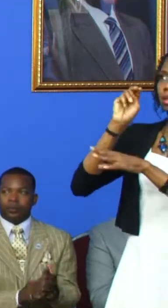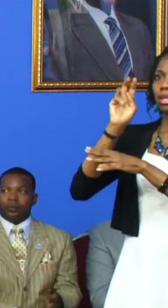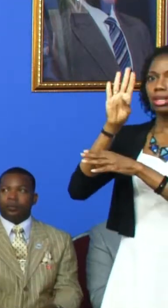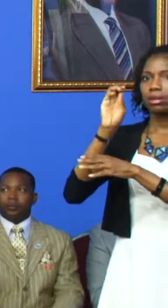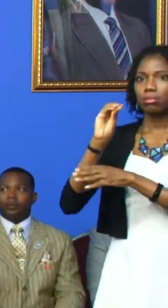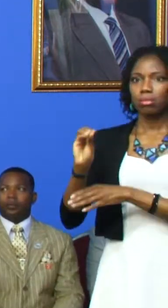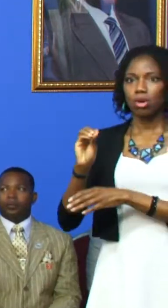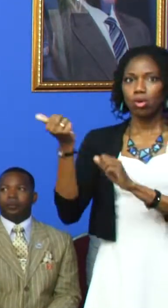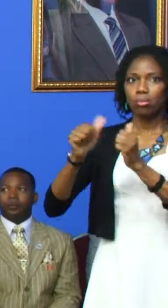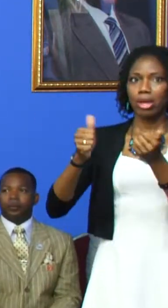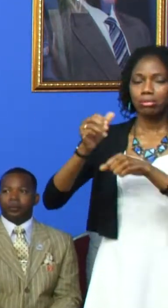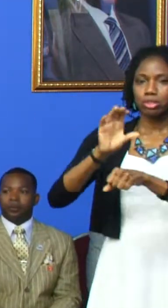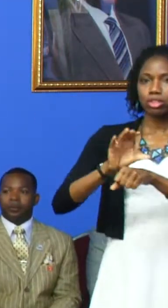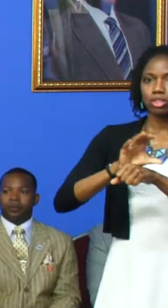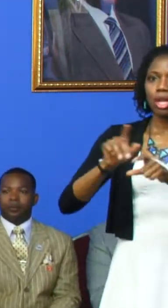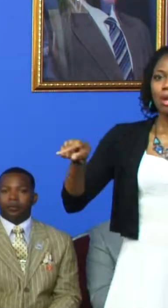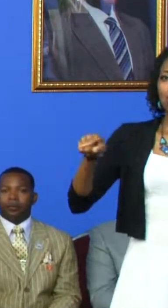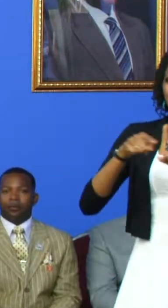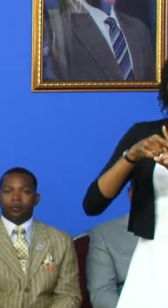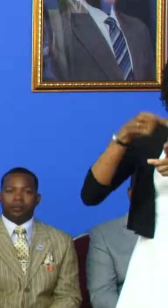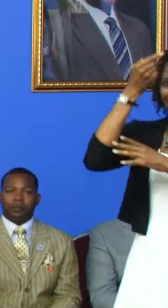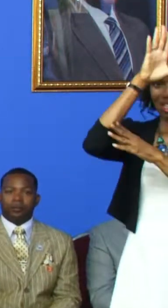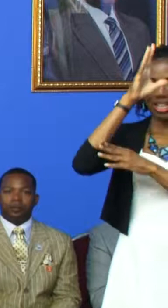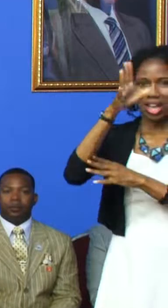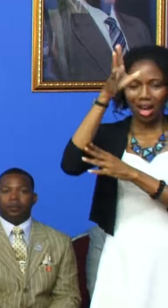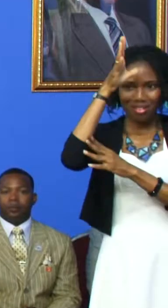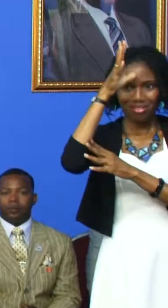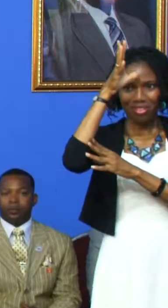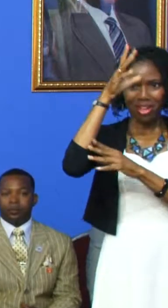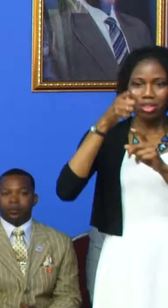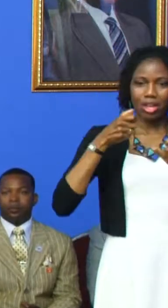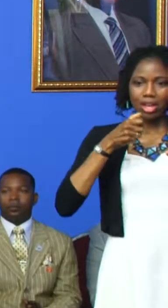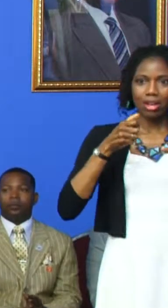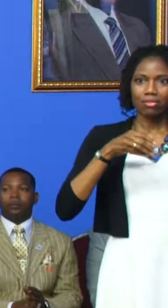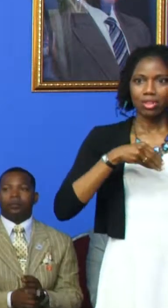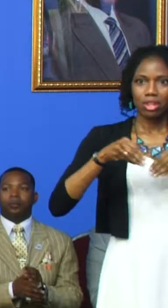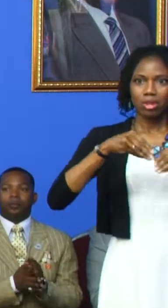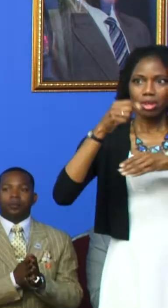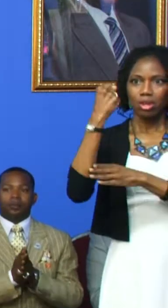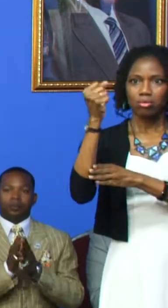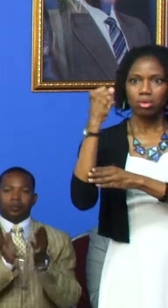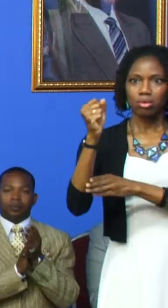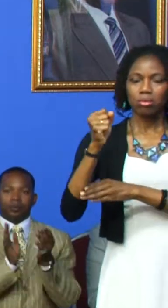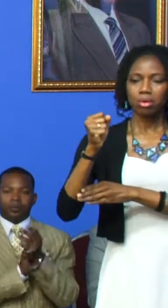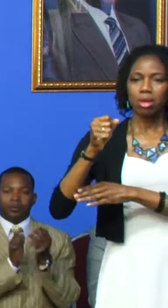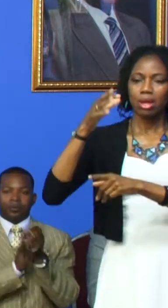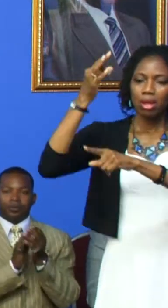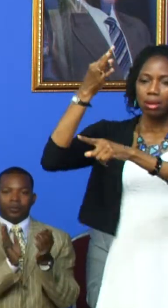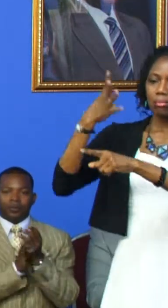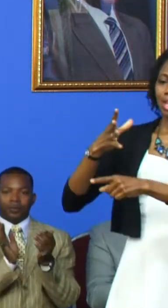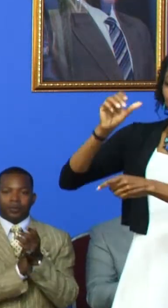the godfather of the movement, the Reverend Bishop Dr. Herbert Daughtry.